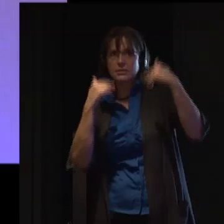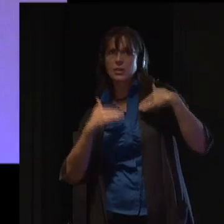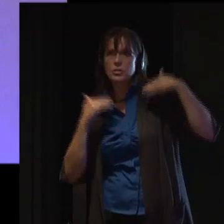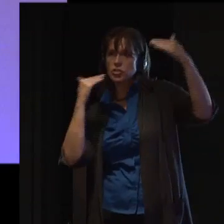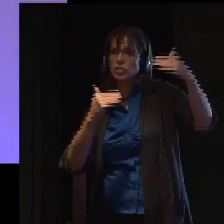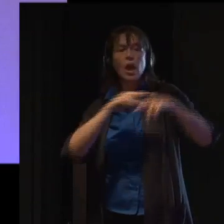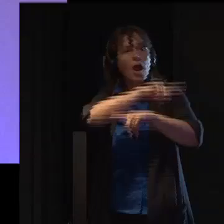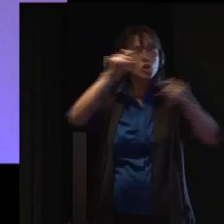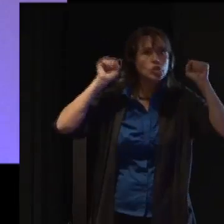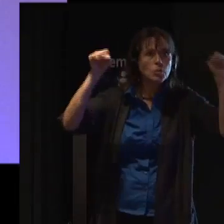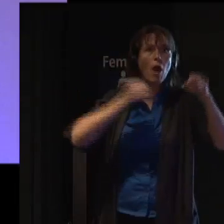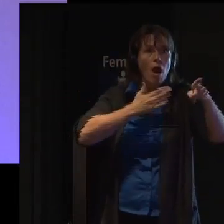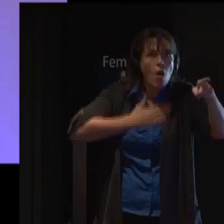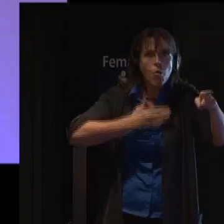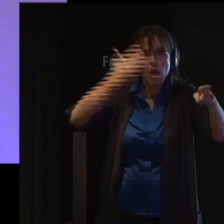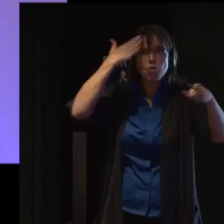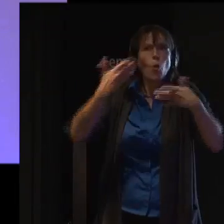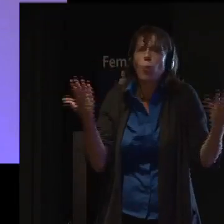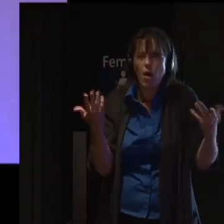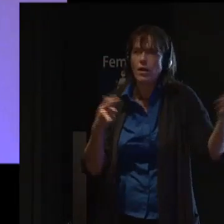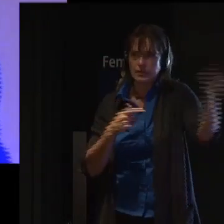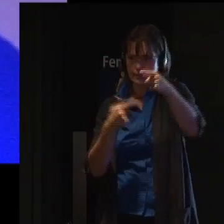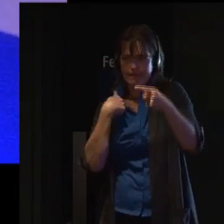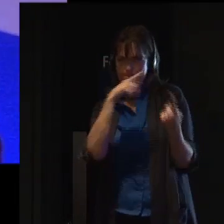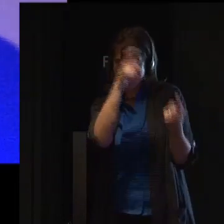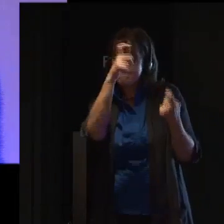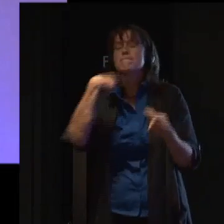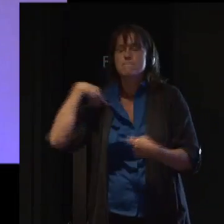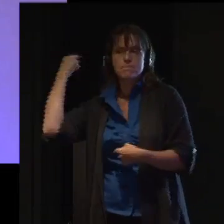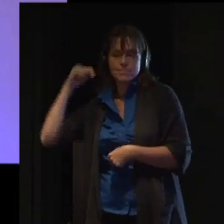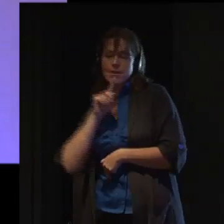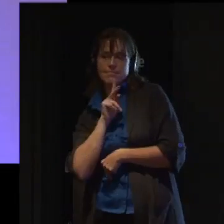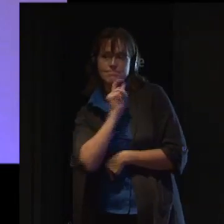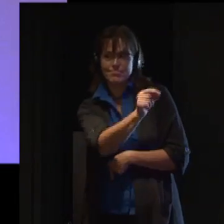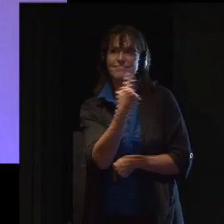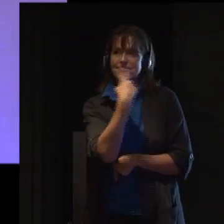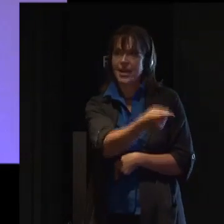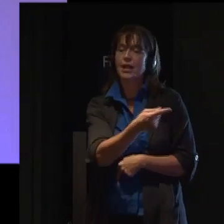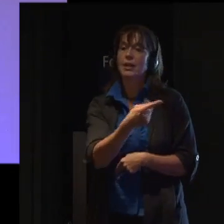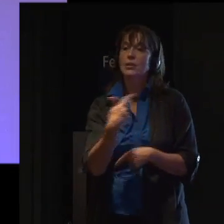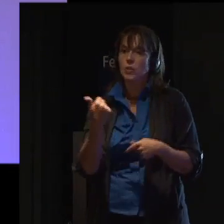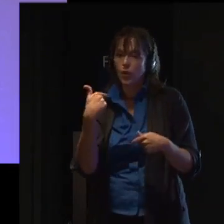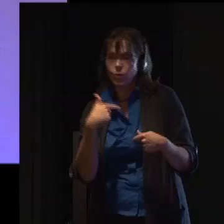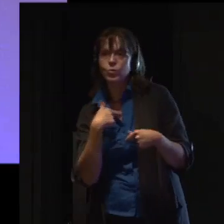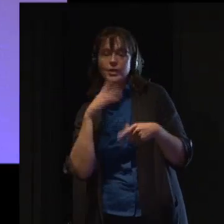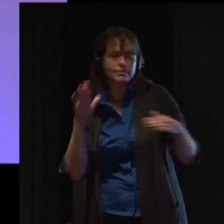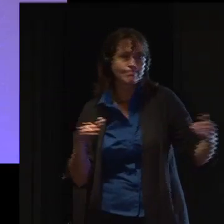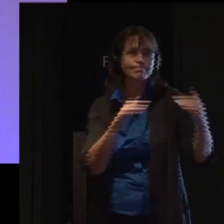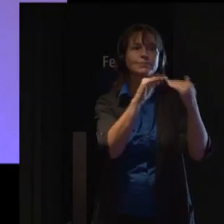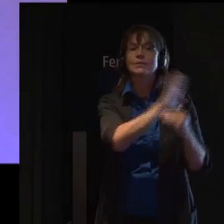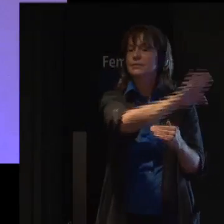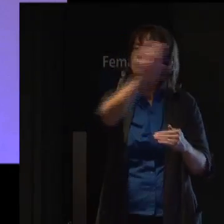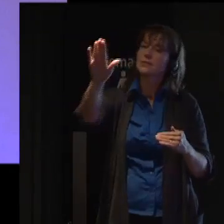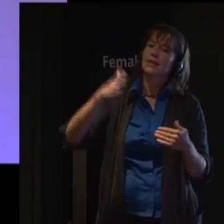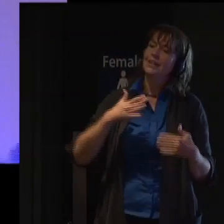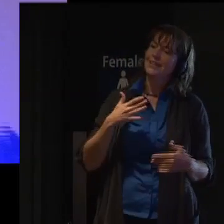supporters, of the fans. So we do a lot of talking, we do a lot of sure fix, we meet a lot of partially sighted and blind